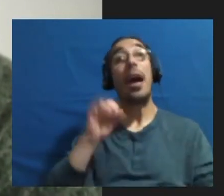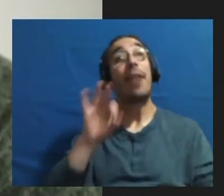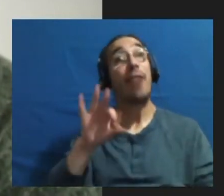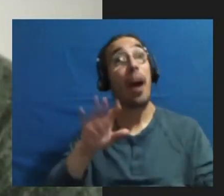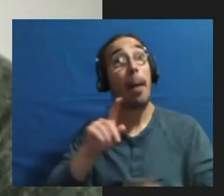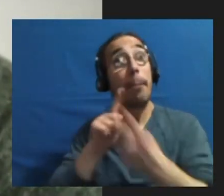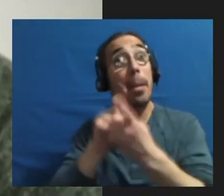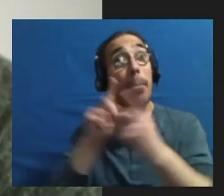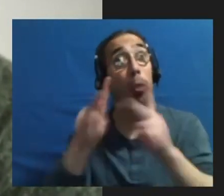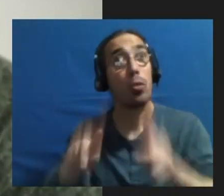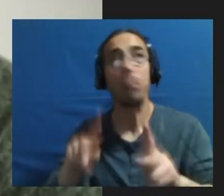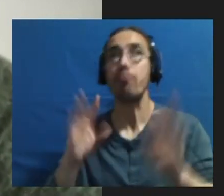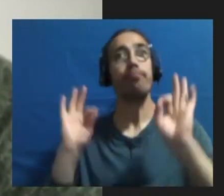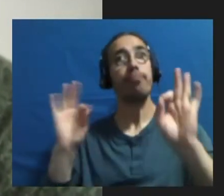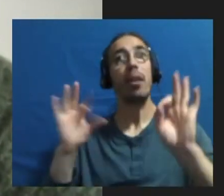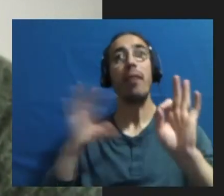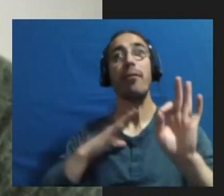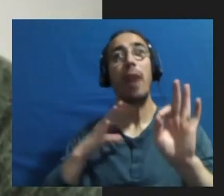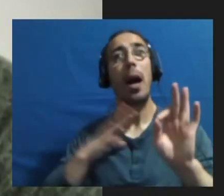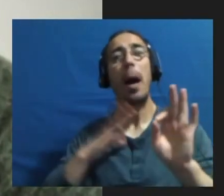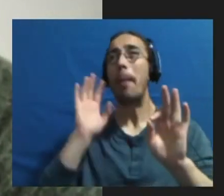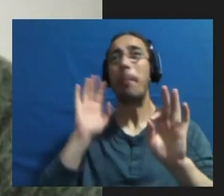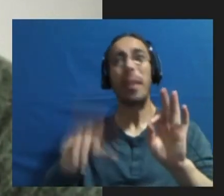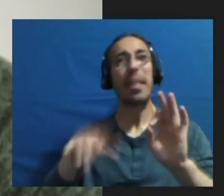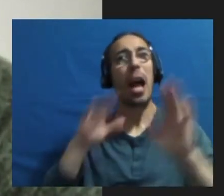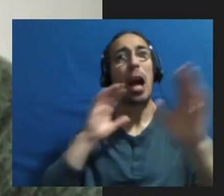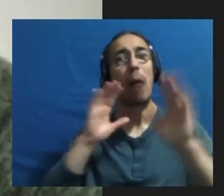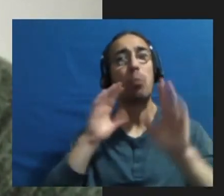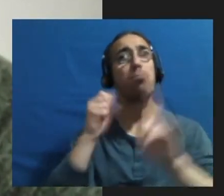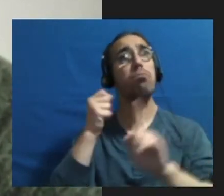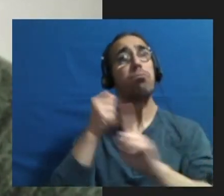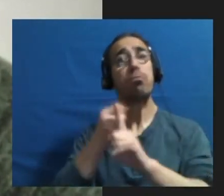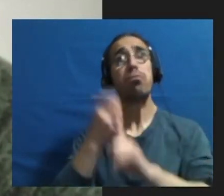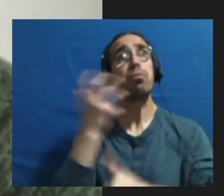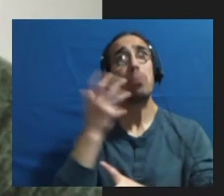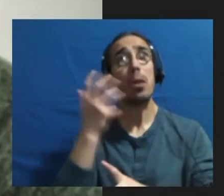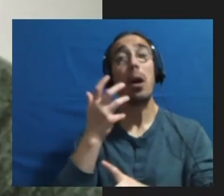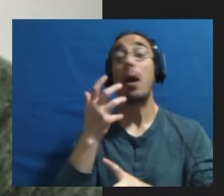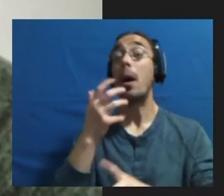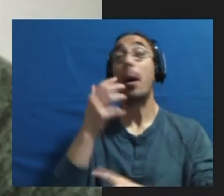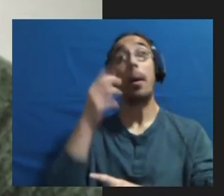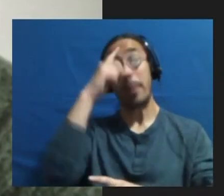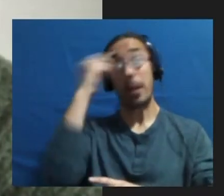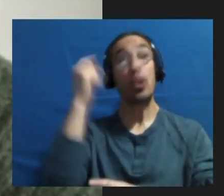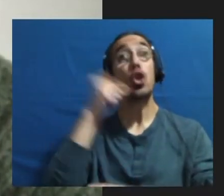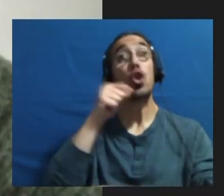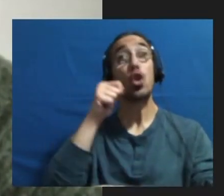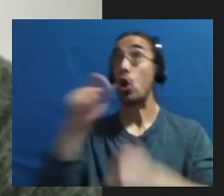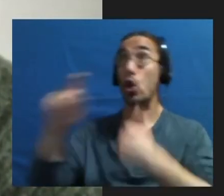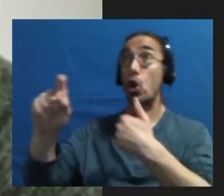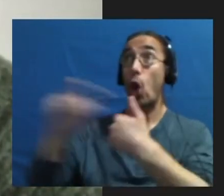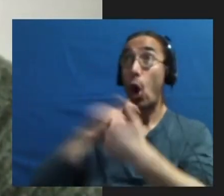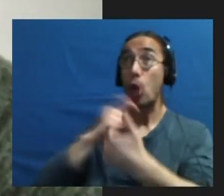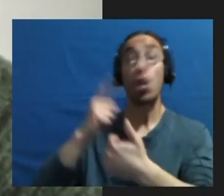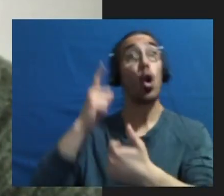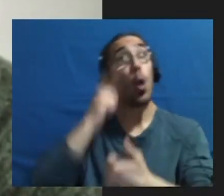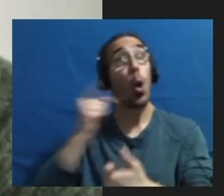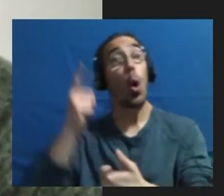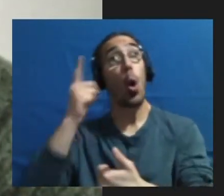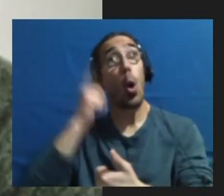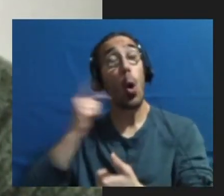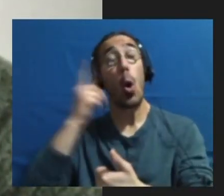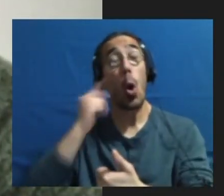and this conversation hit me hard because like she eventually called me and she was crying. Like she was